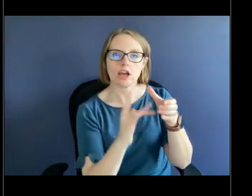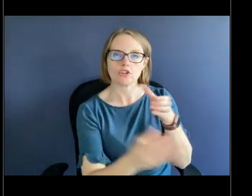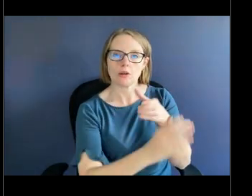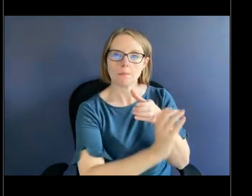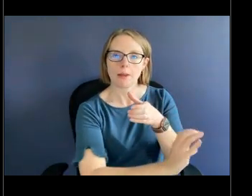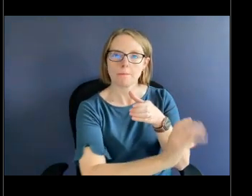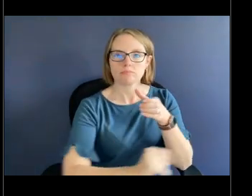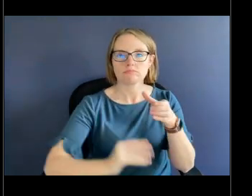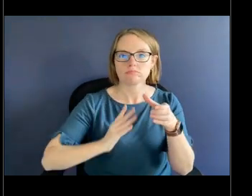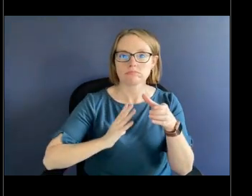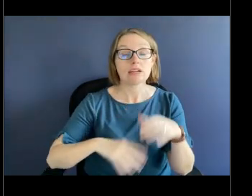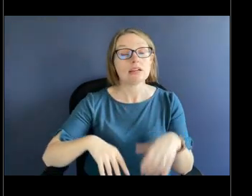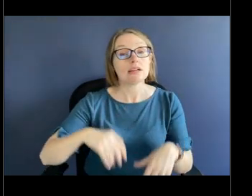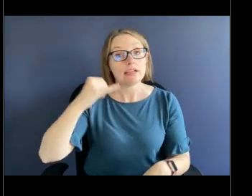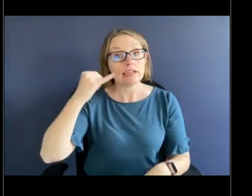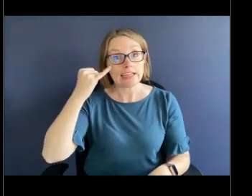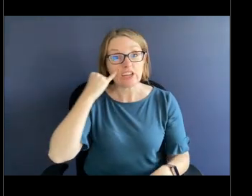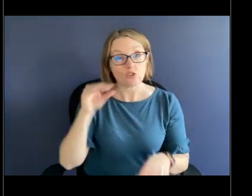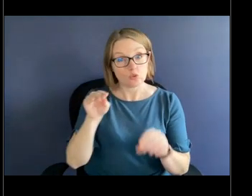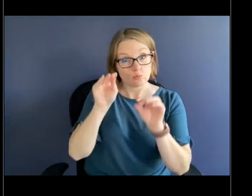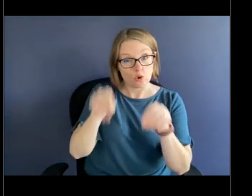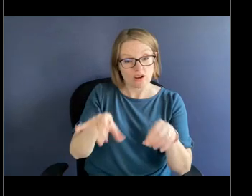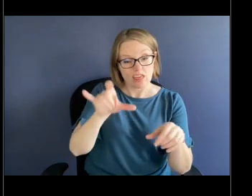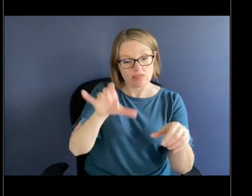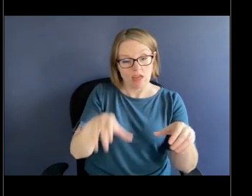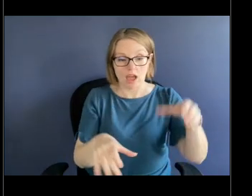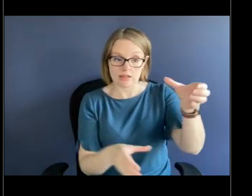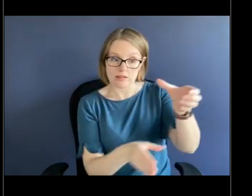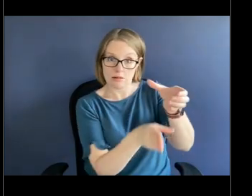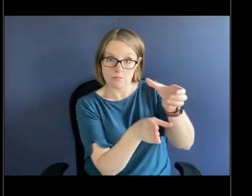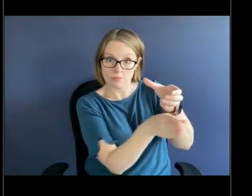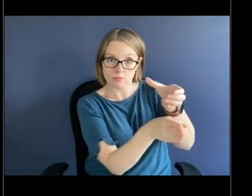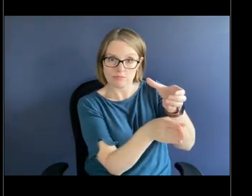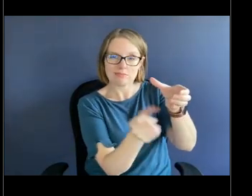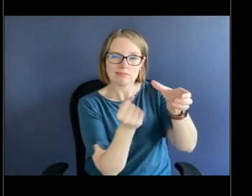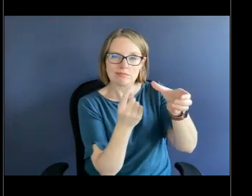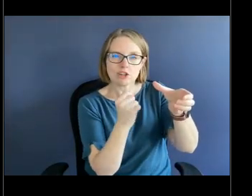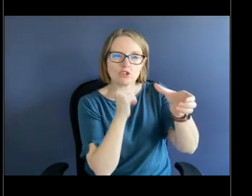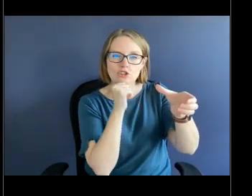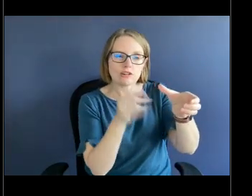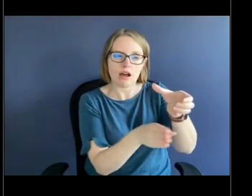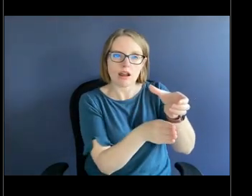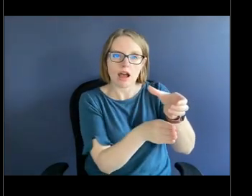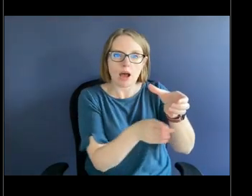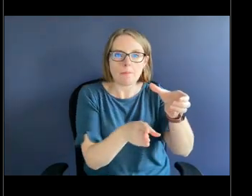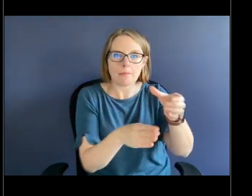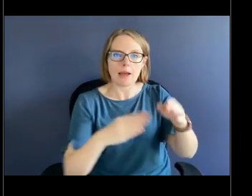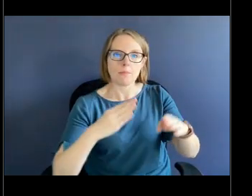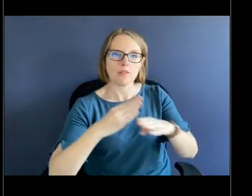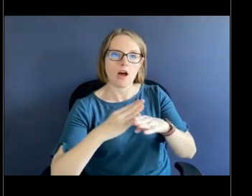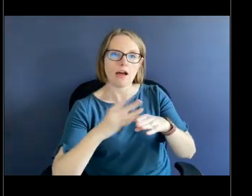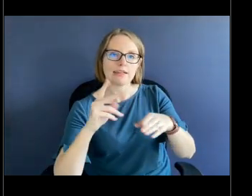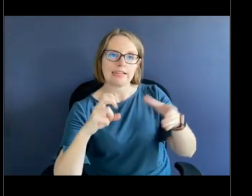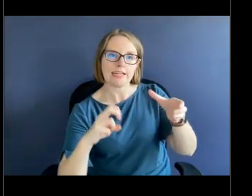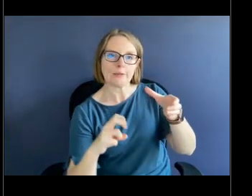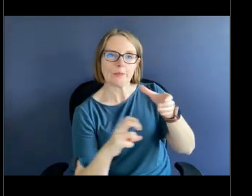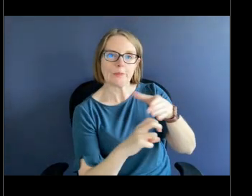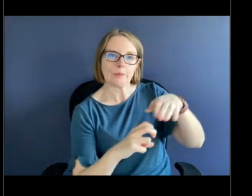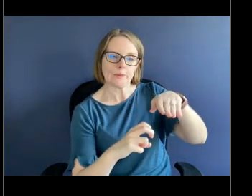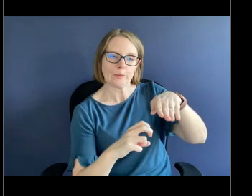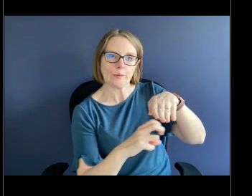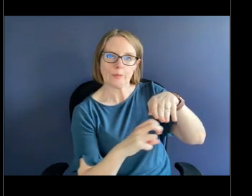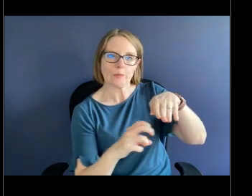access by encroaching upon the knee space. The panel should be hinged or otherwise removable